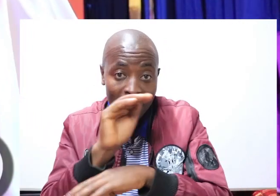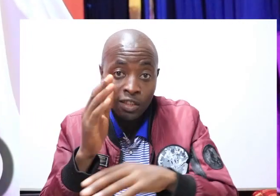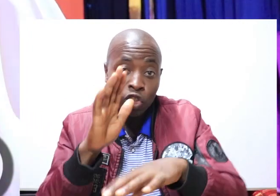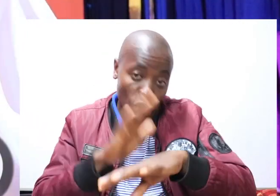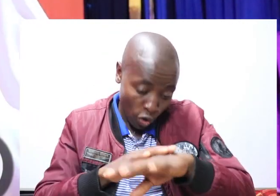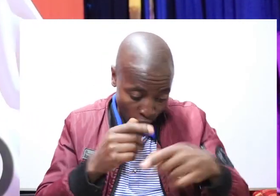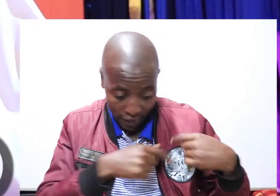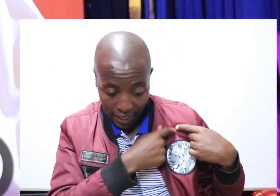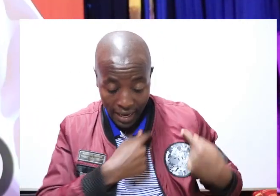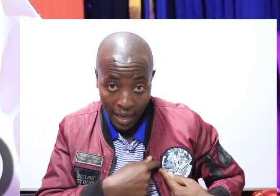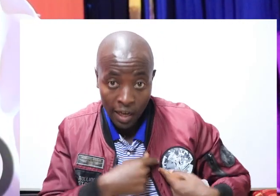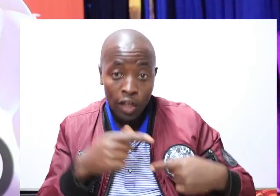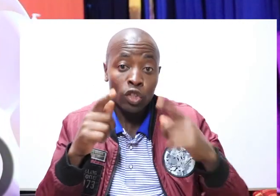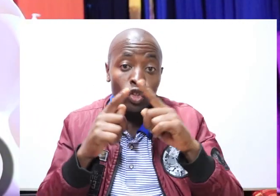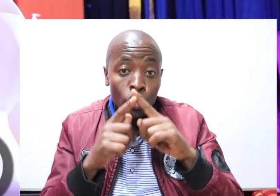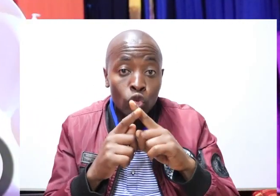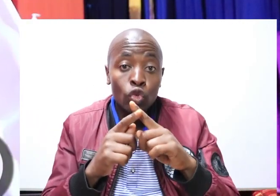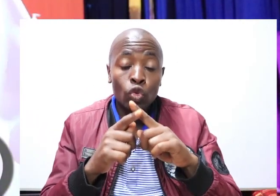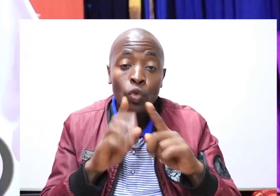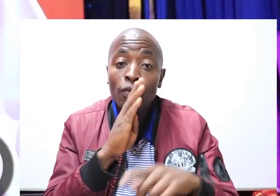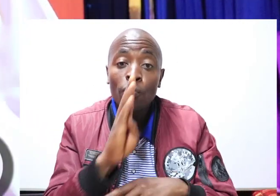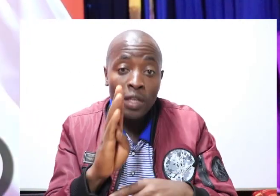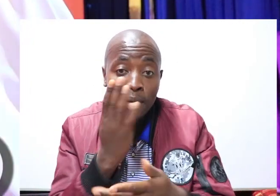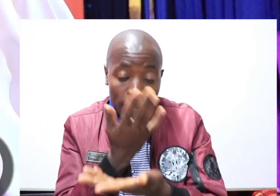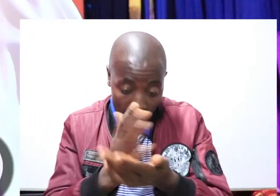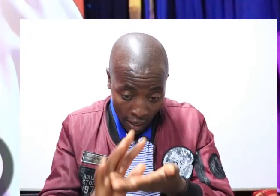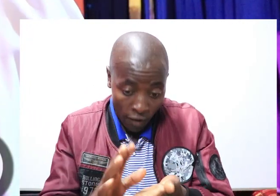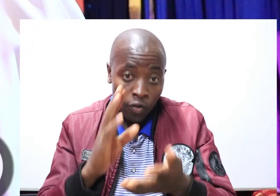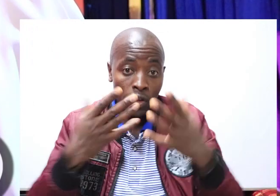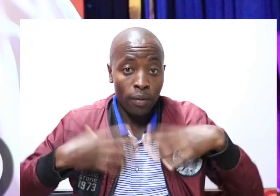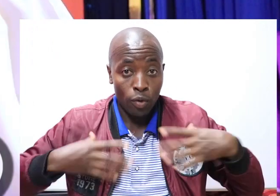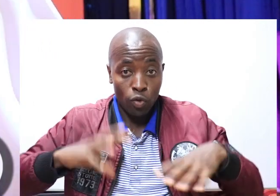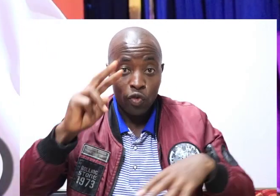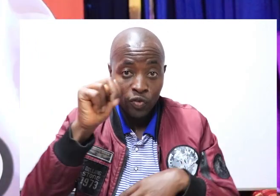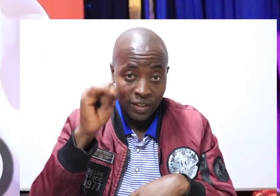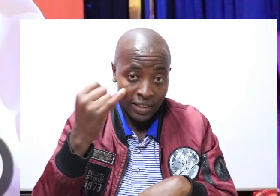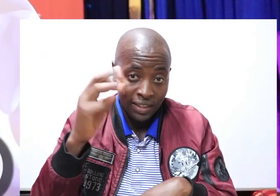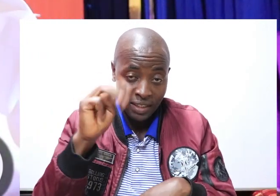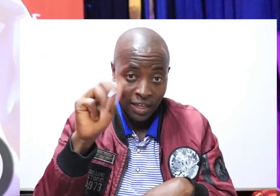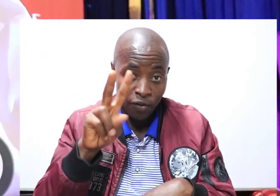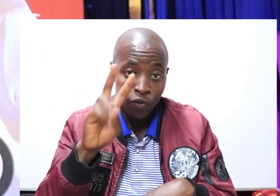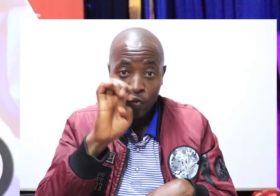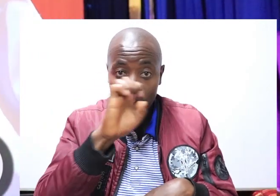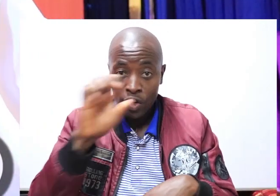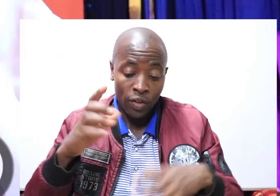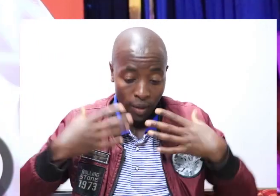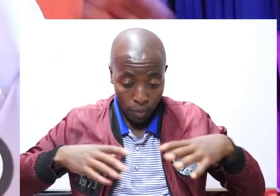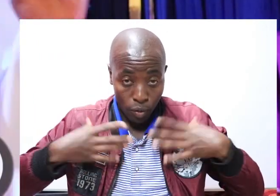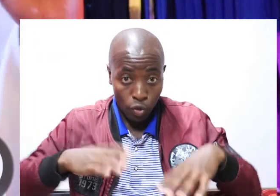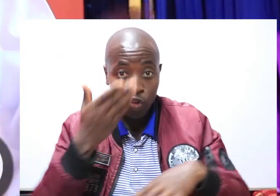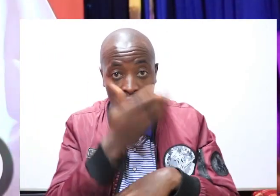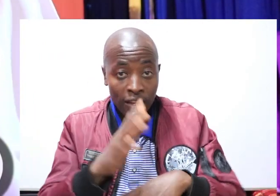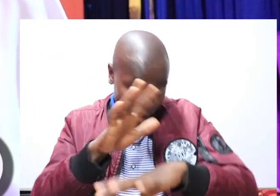heart to go and stand in the gap on behalf of the people of Nineveh and present this case of these people. And therefore,